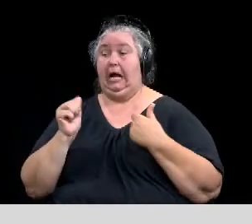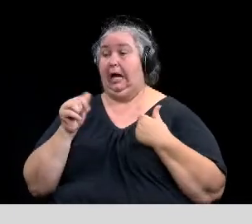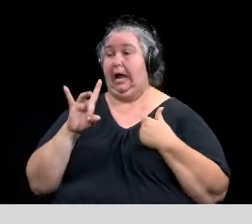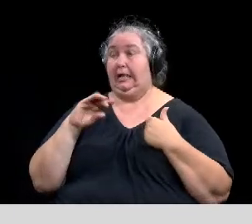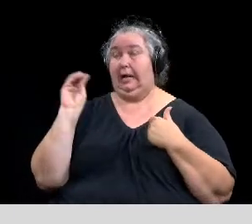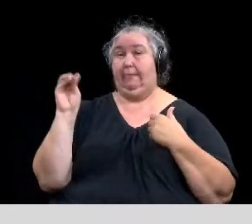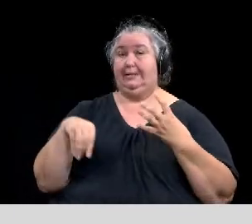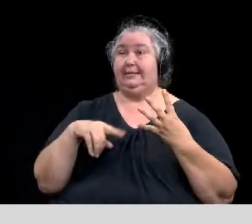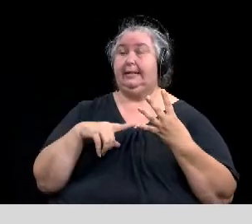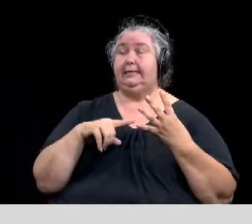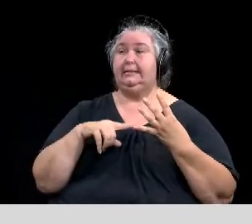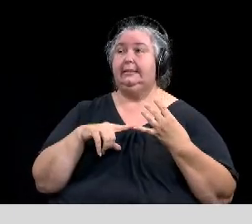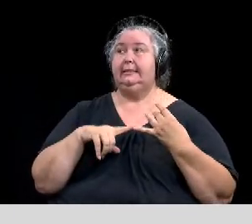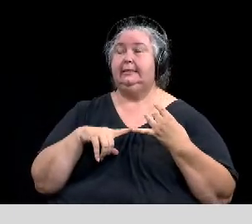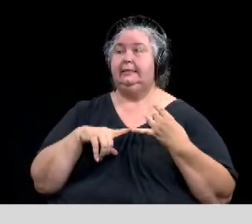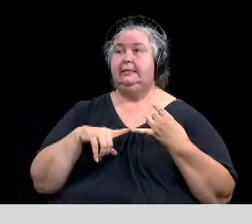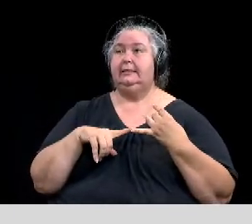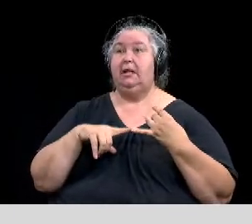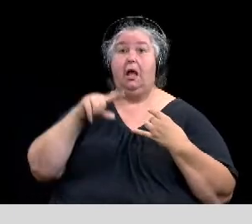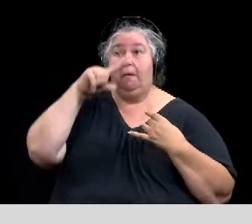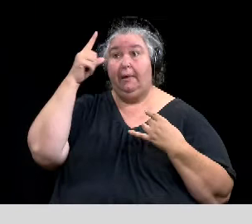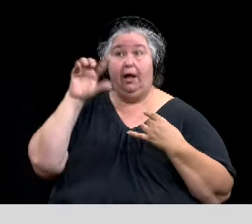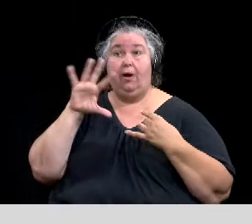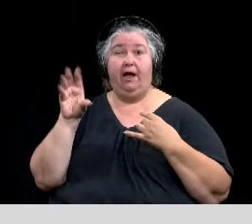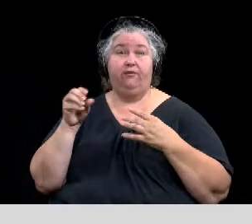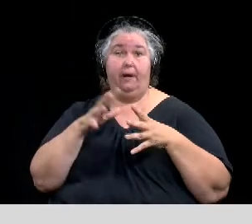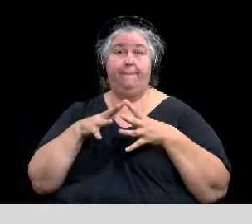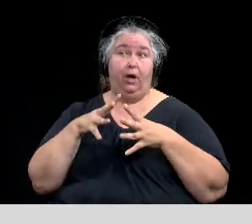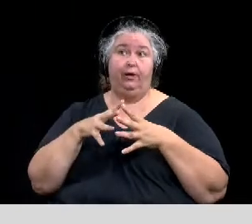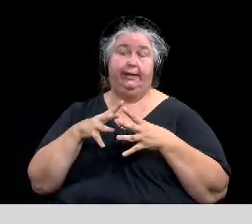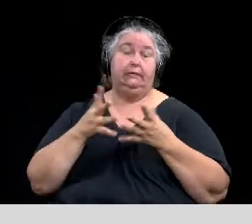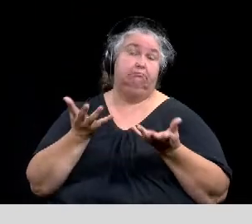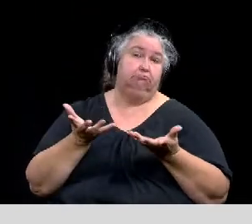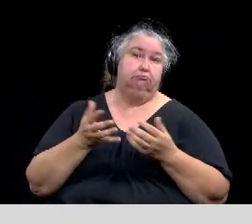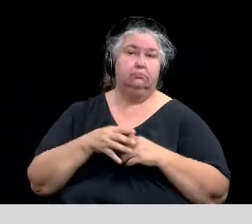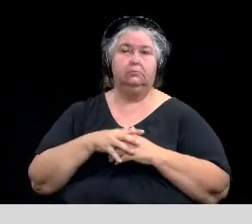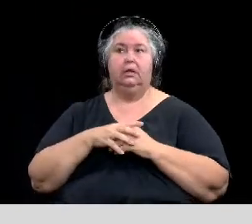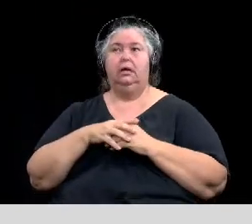18% have been Black or African American and non-Hispanic.